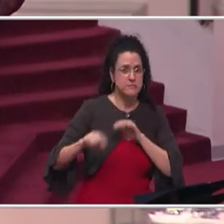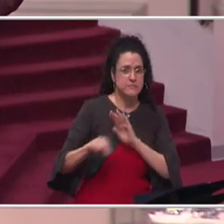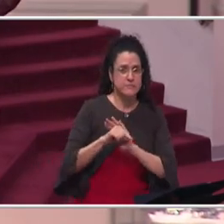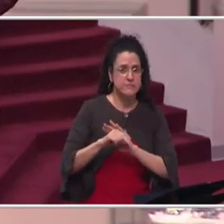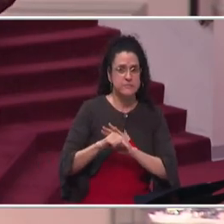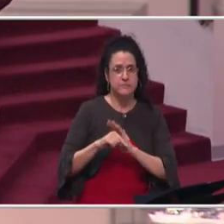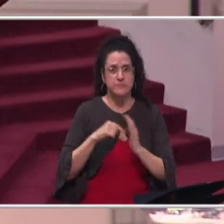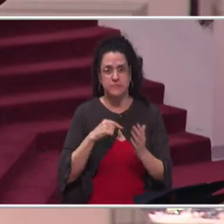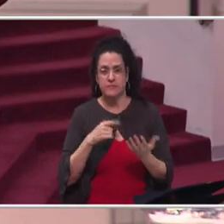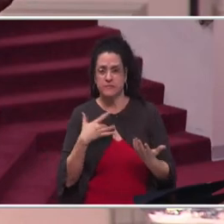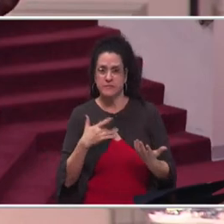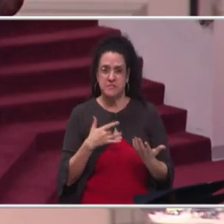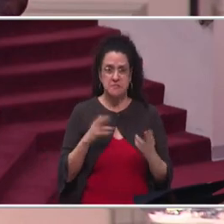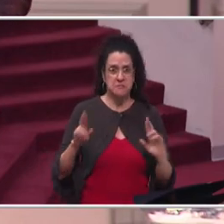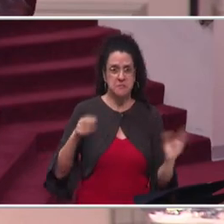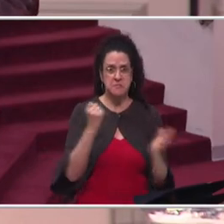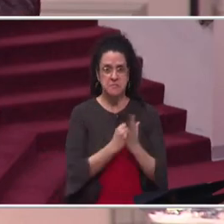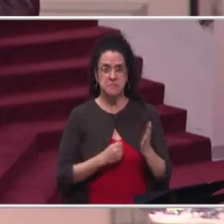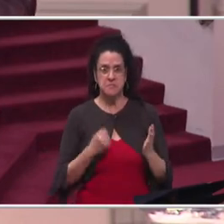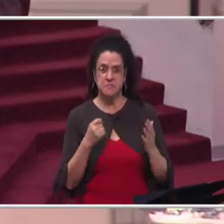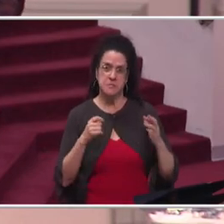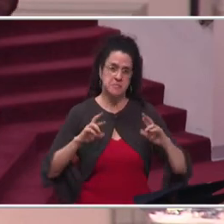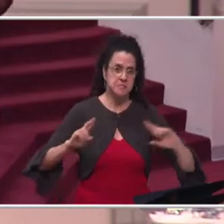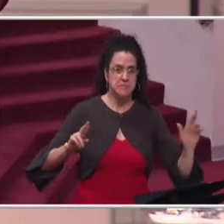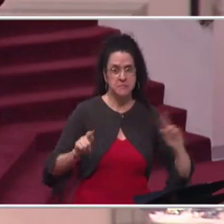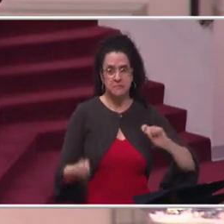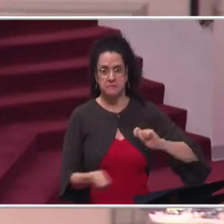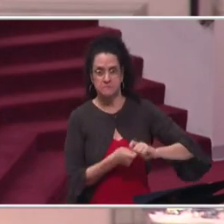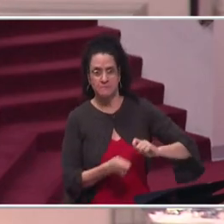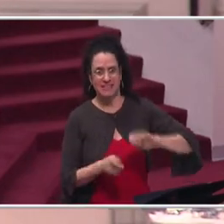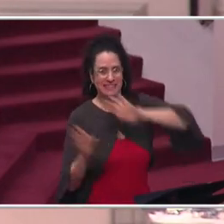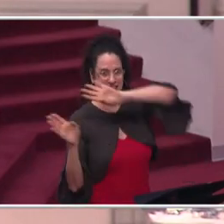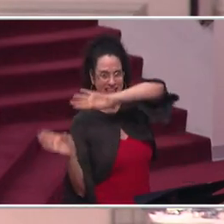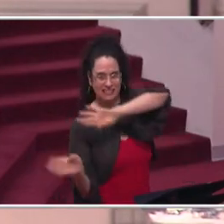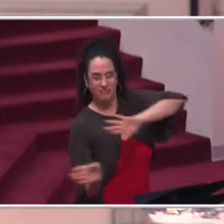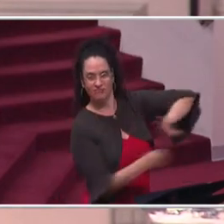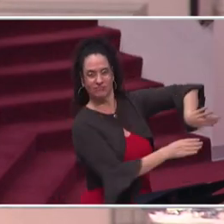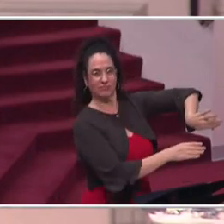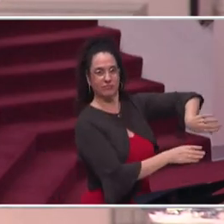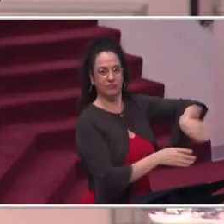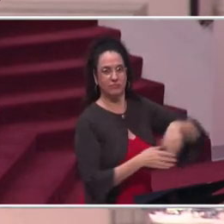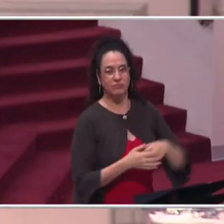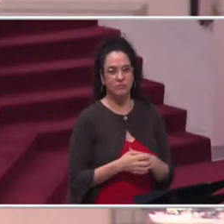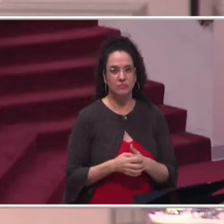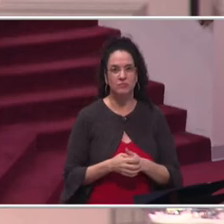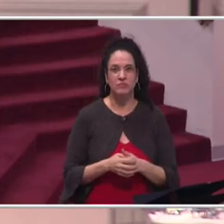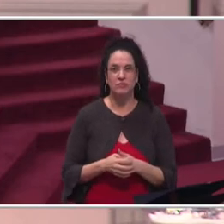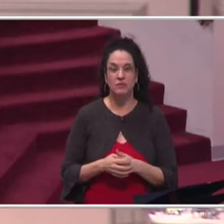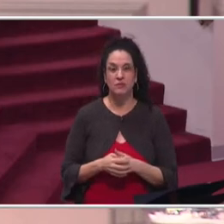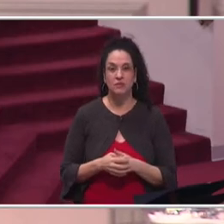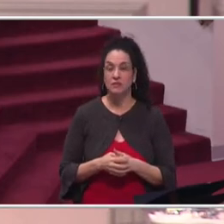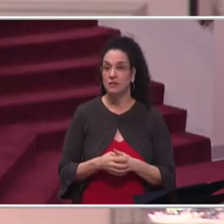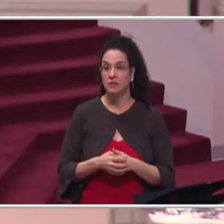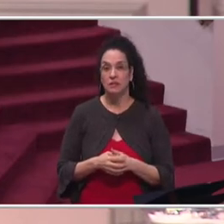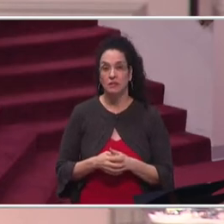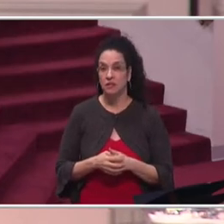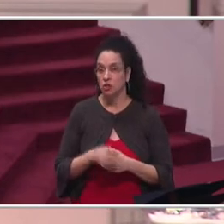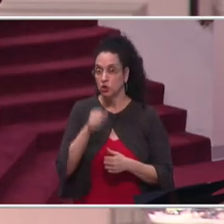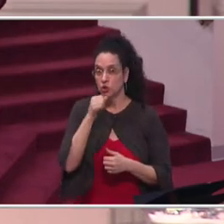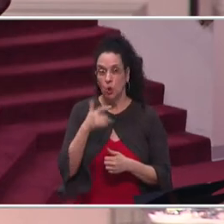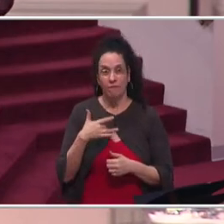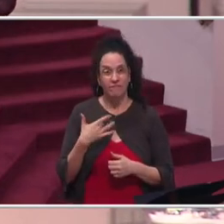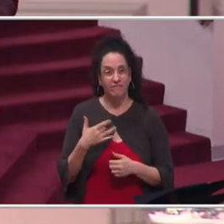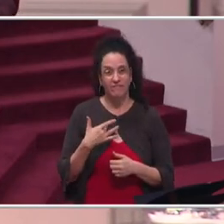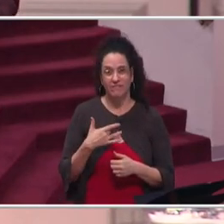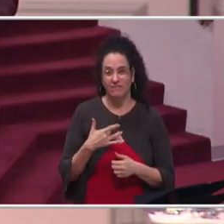grow. And I've made a couple of notes. Forget those former things. Do not be held down